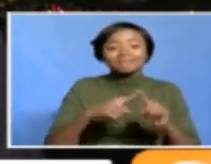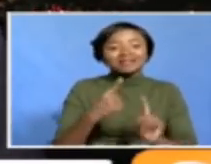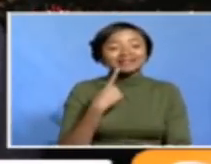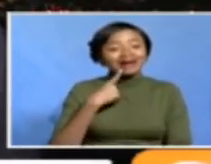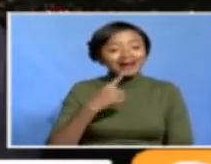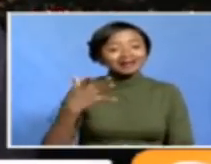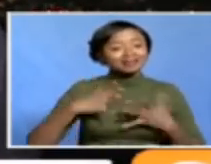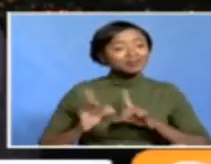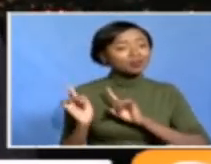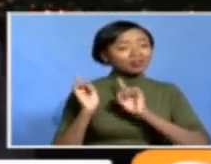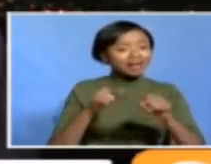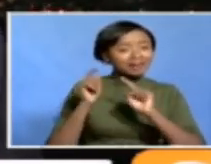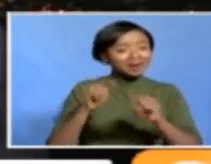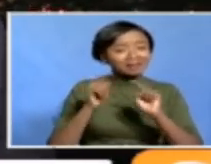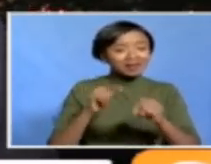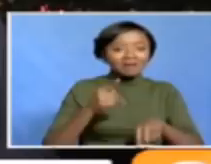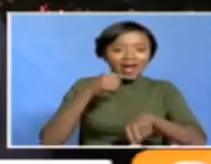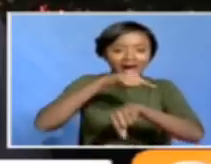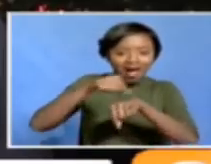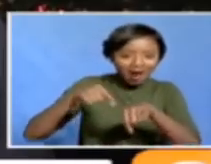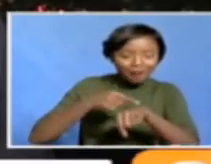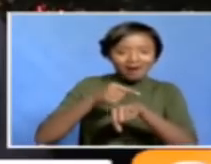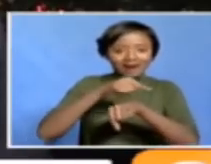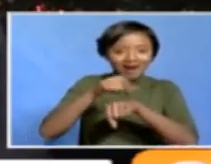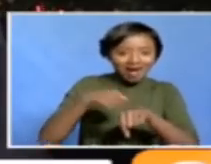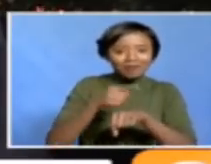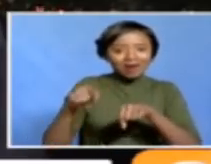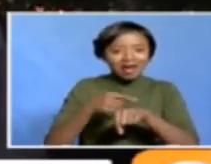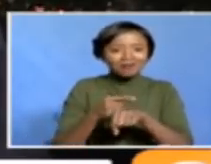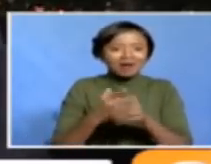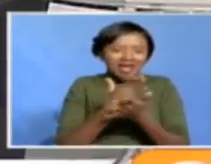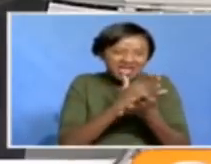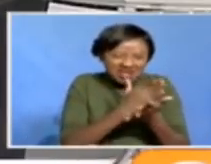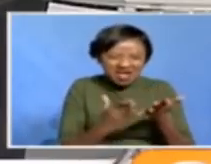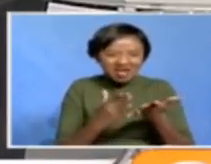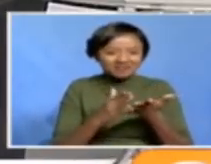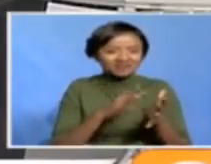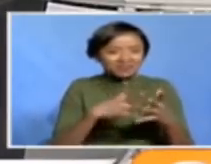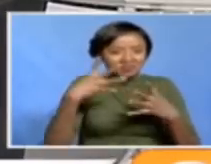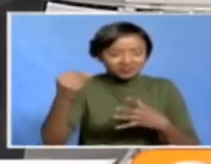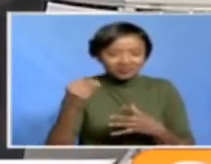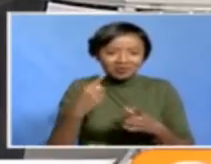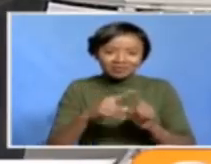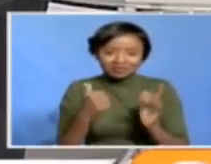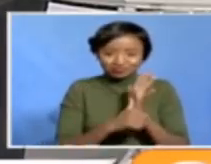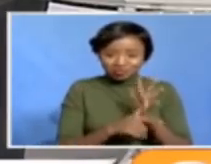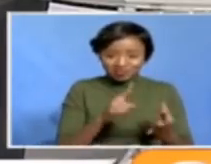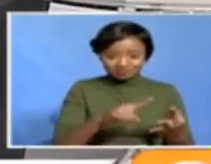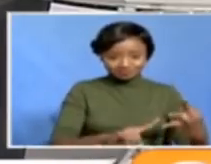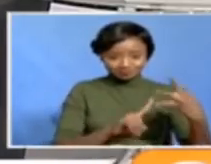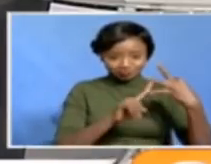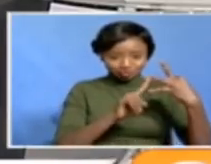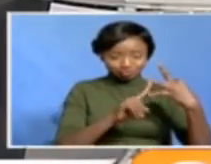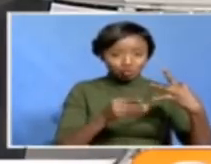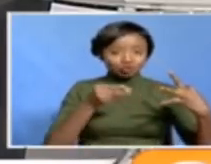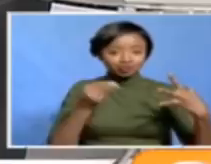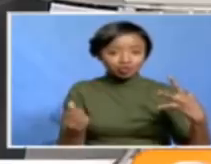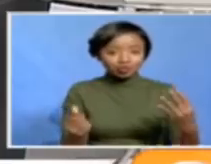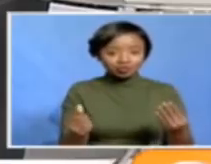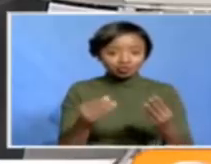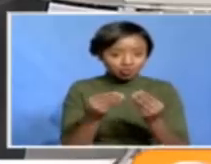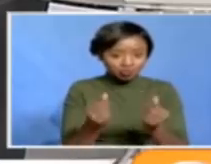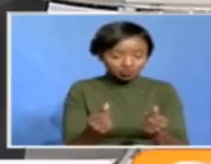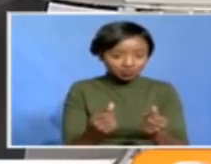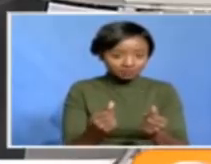people enter this city every hour and less than half leave. So they're dealing with a growing problem. Secondly, in terms of solutions, when